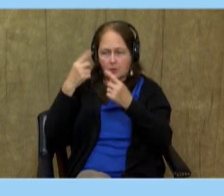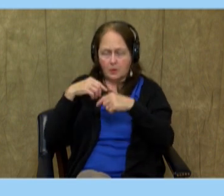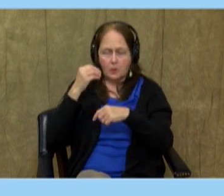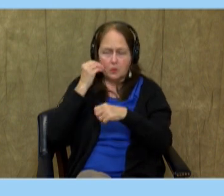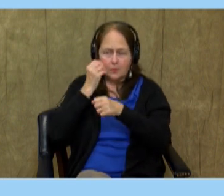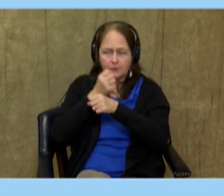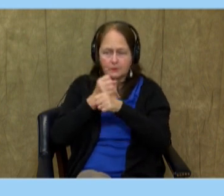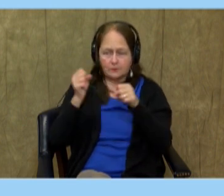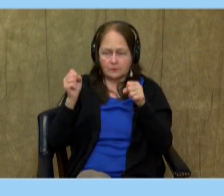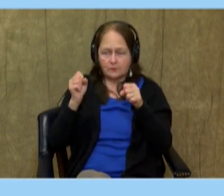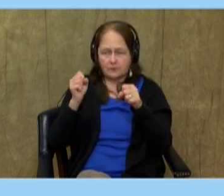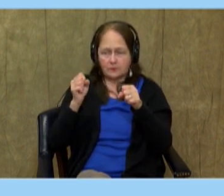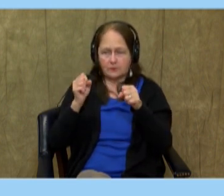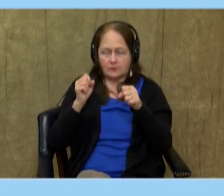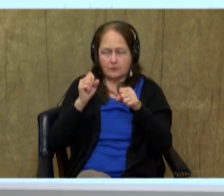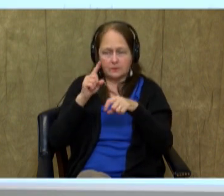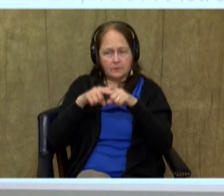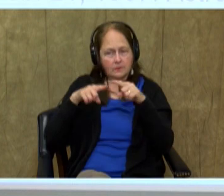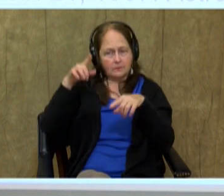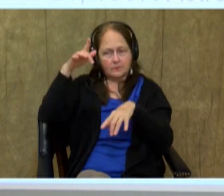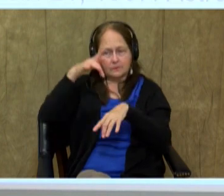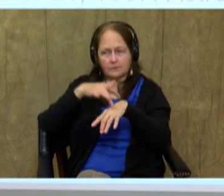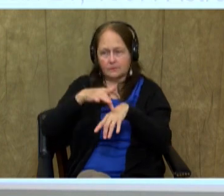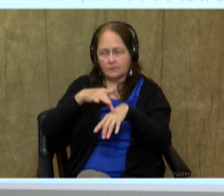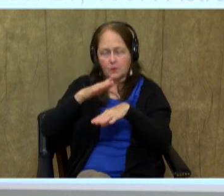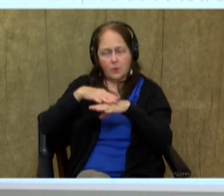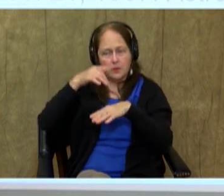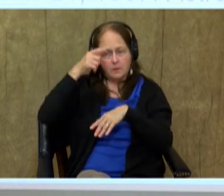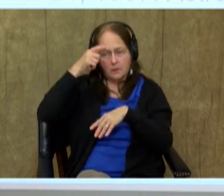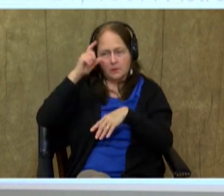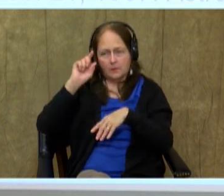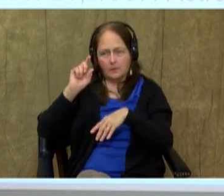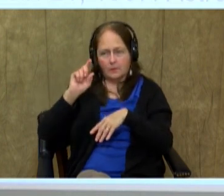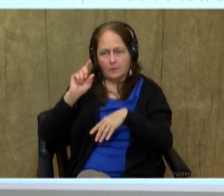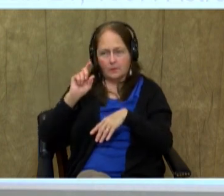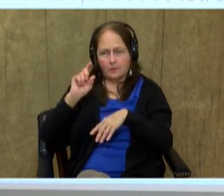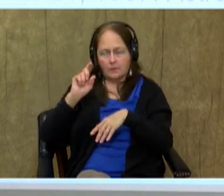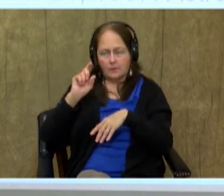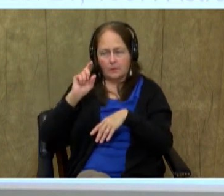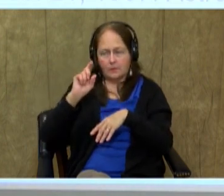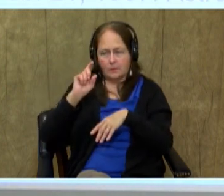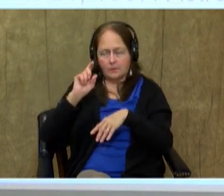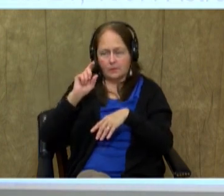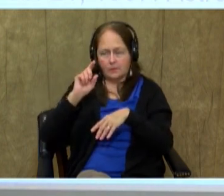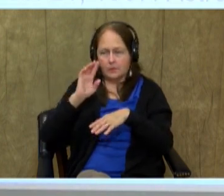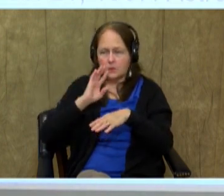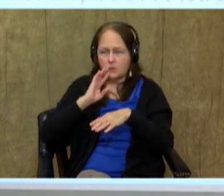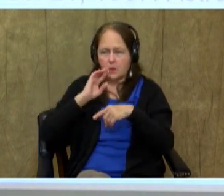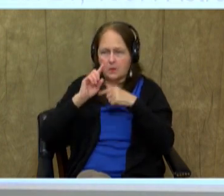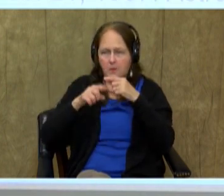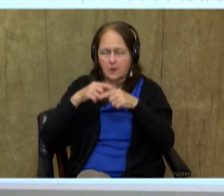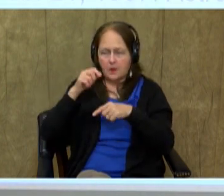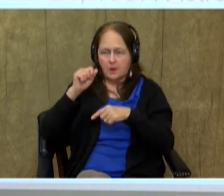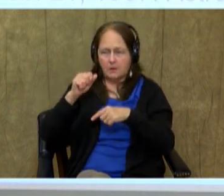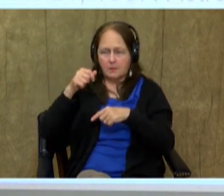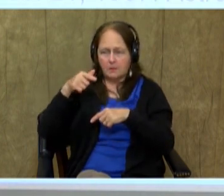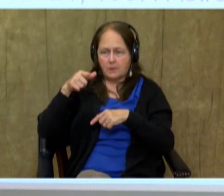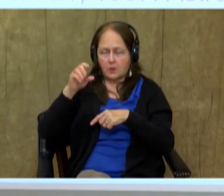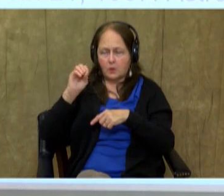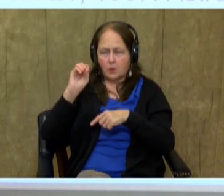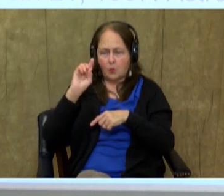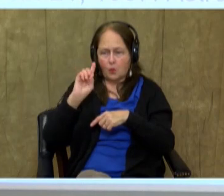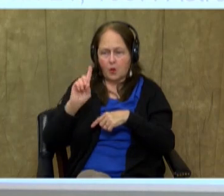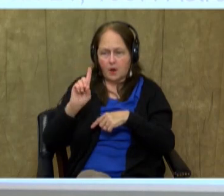home safely, they did not get to land on the moon. So, in talking about Apollo, we've got to start with